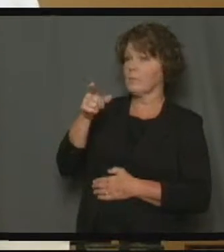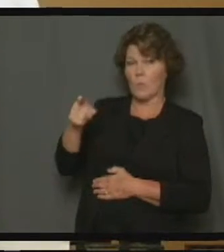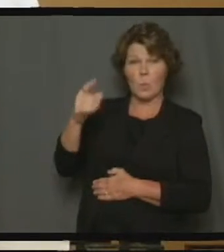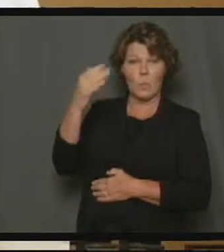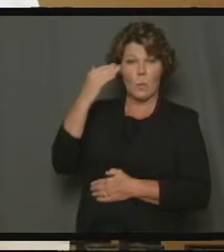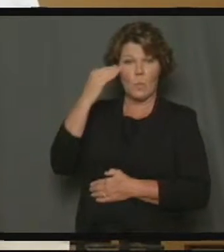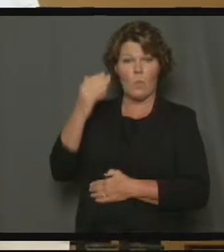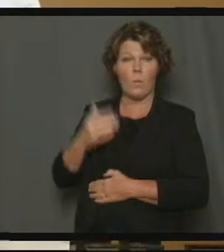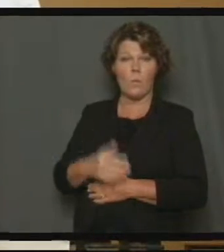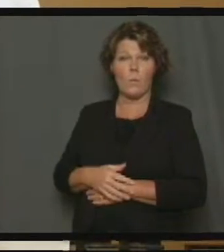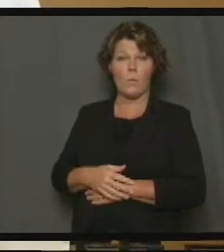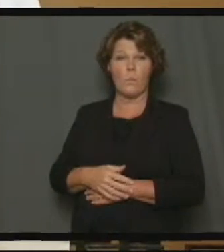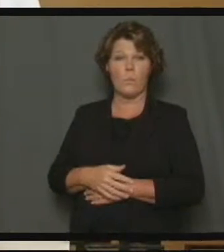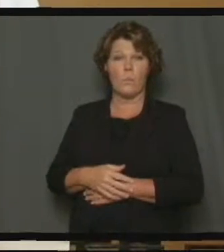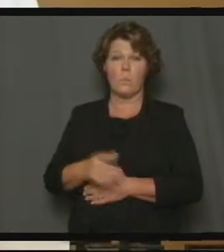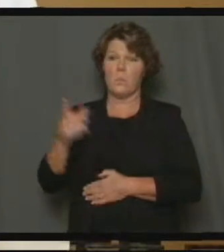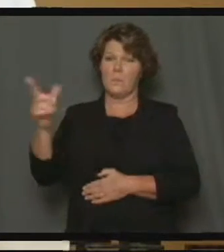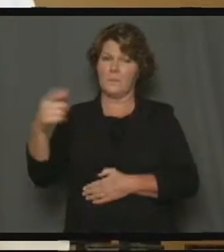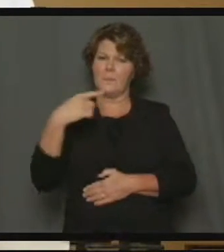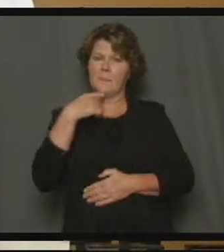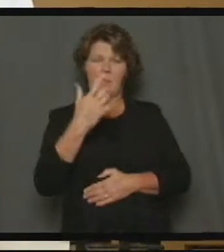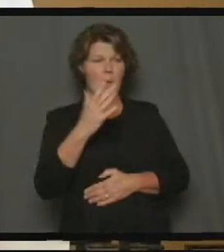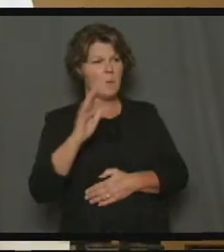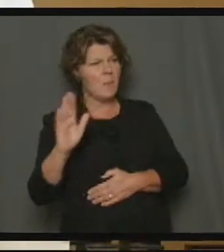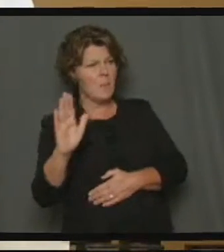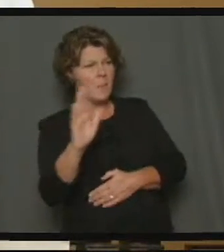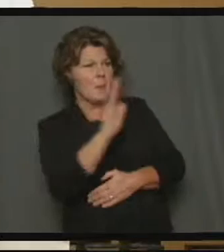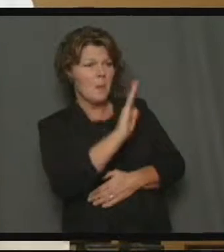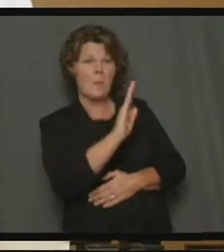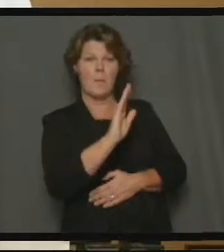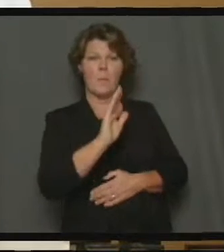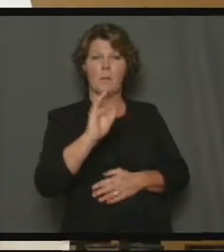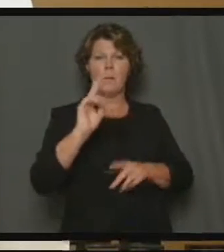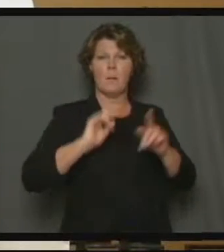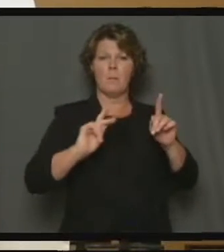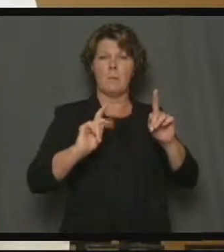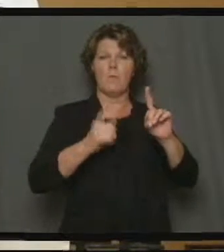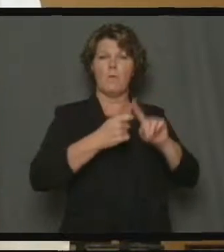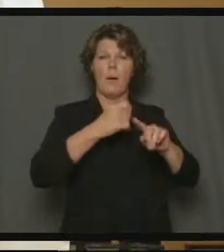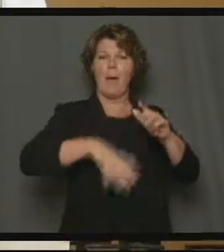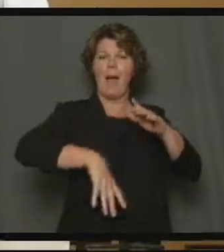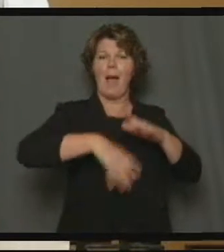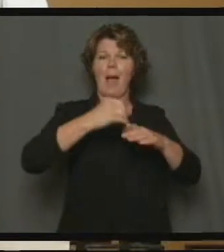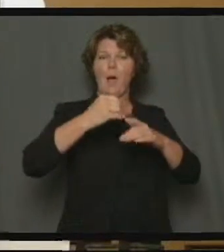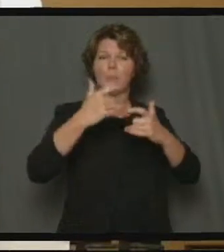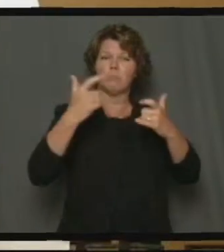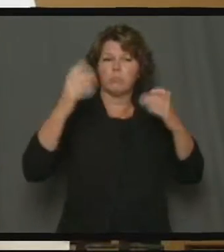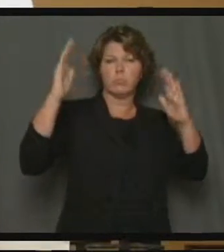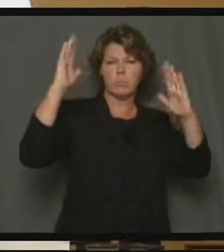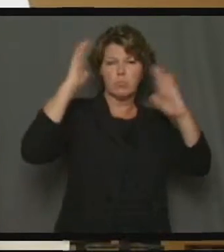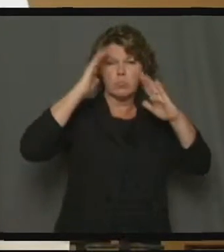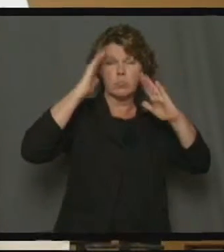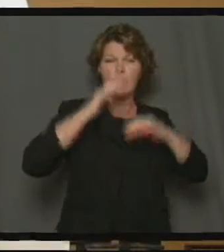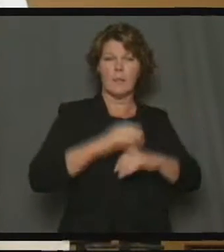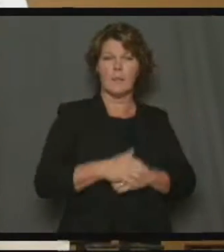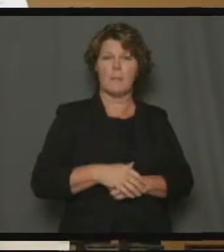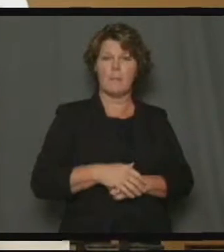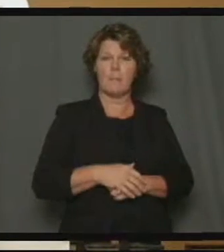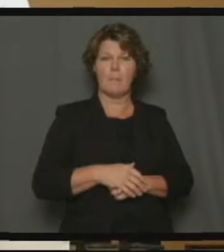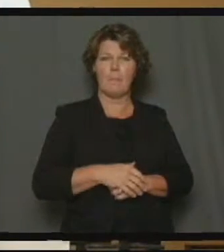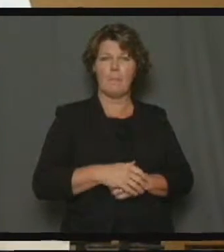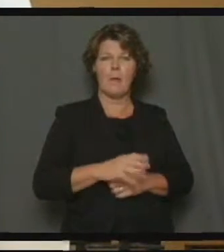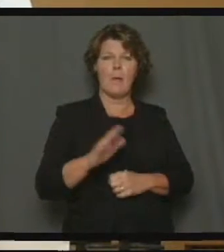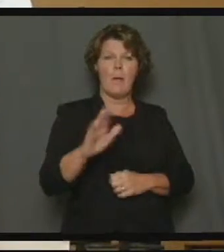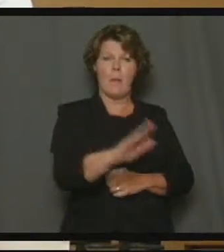know." And he said to me, "These are the ones coming out of the great tribulation. They have